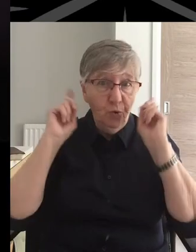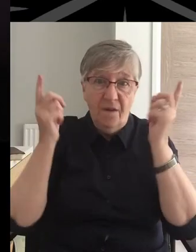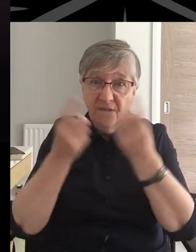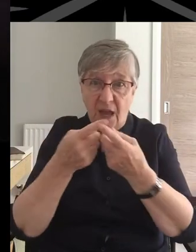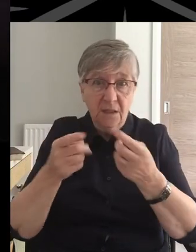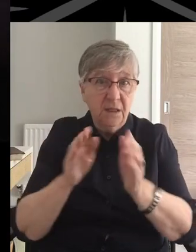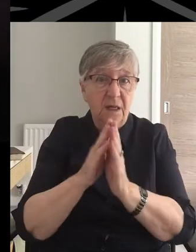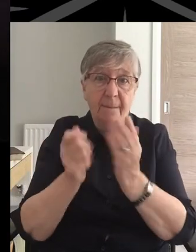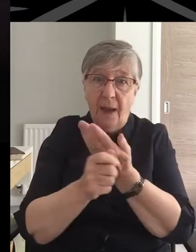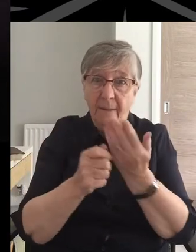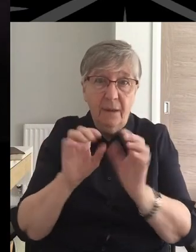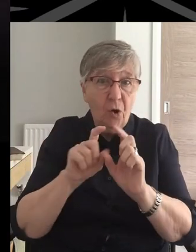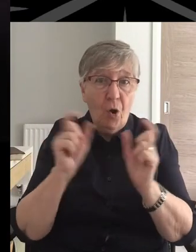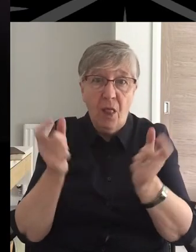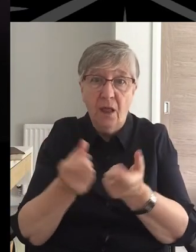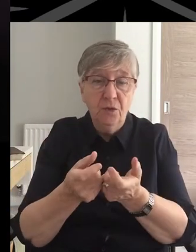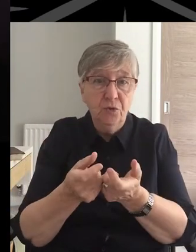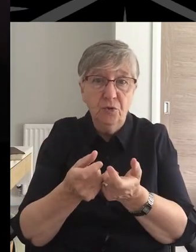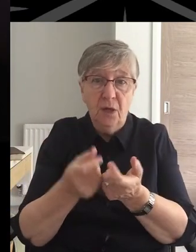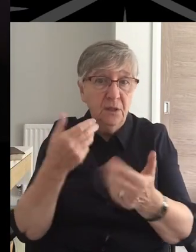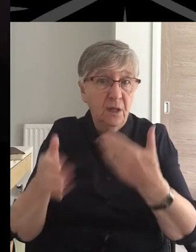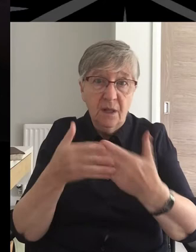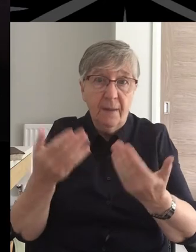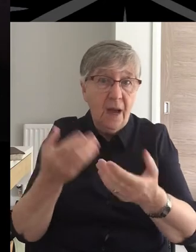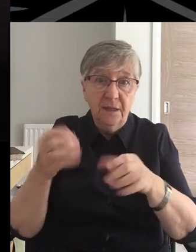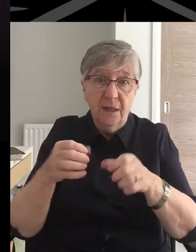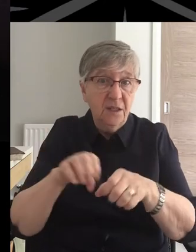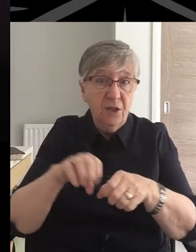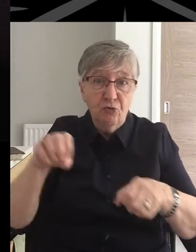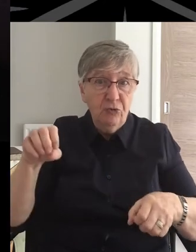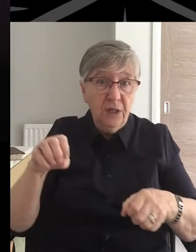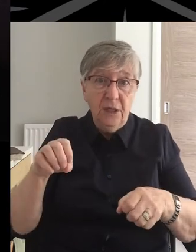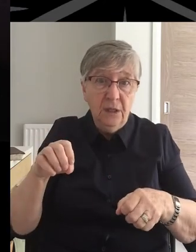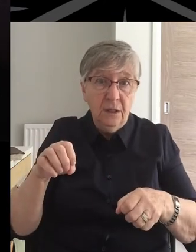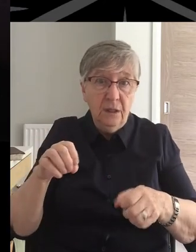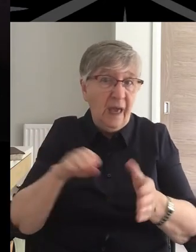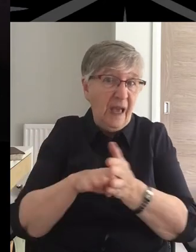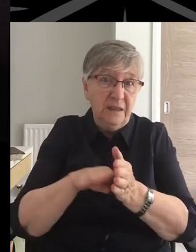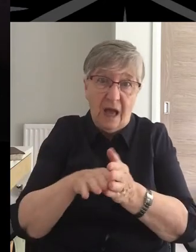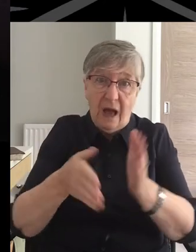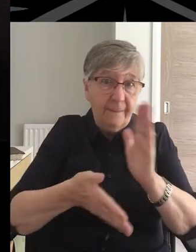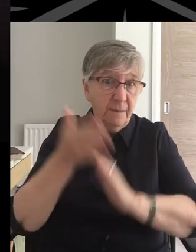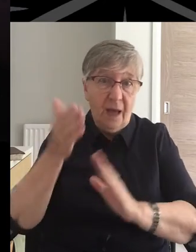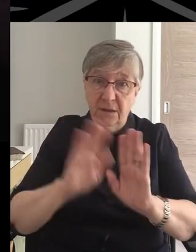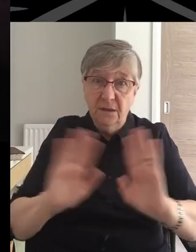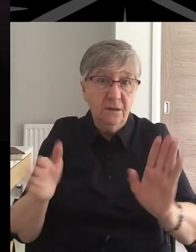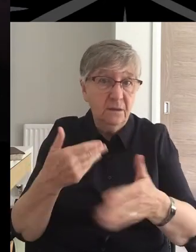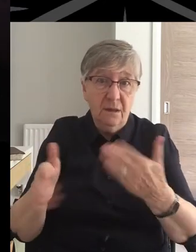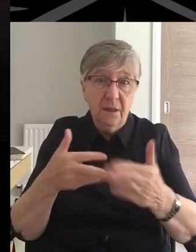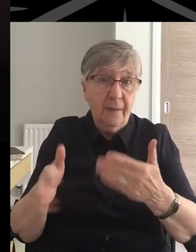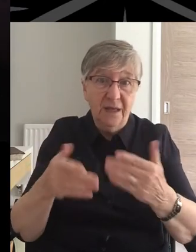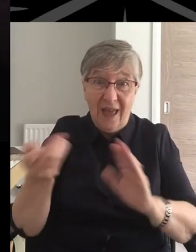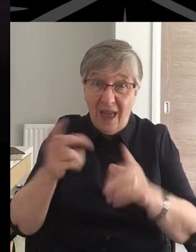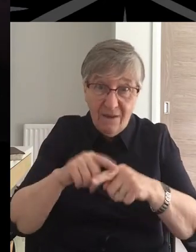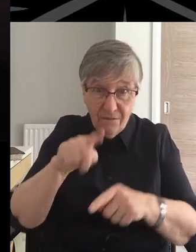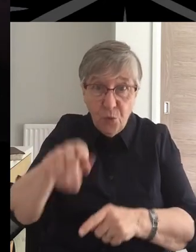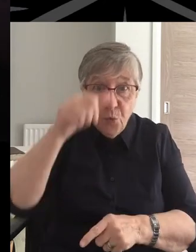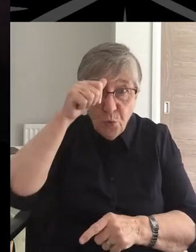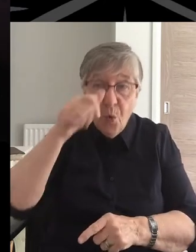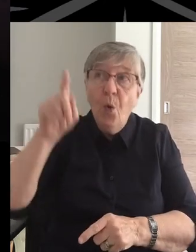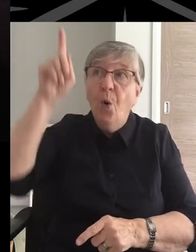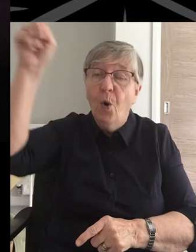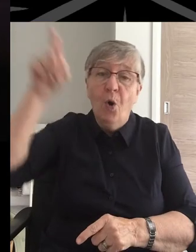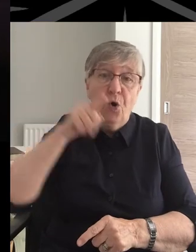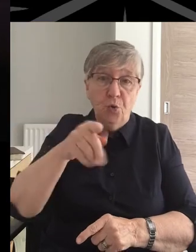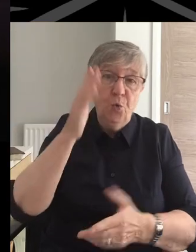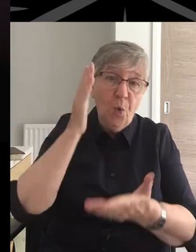matter if you haven't got a degree, it doesn't matter if you haven't passed any exams in church law. If you know God, then you are his people,